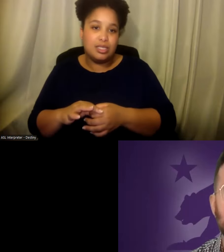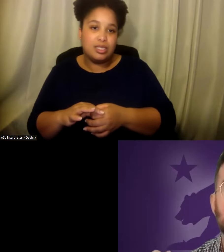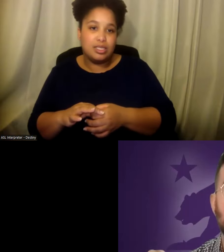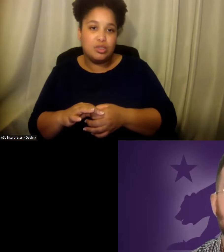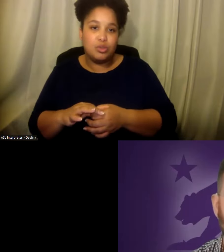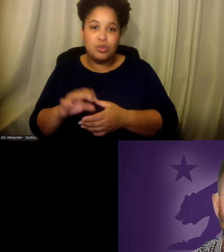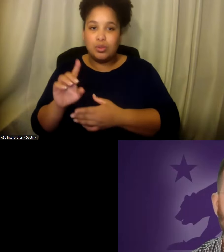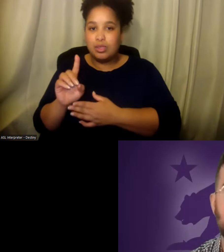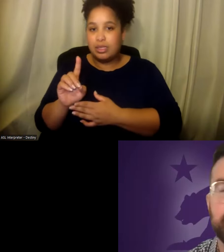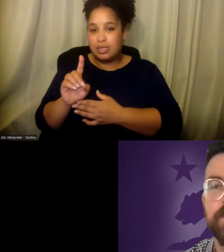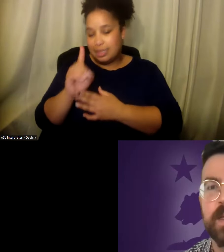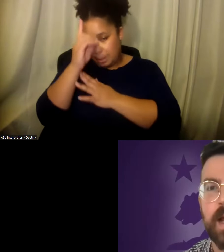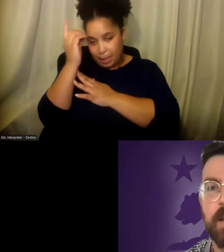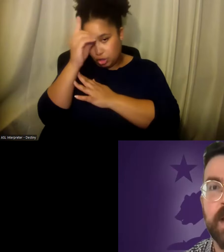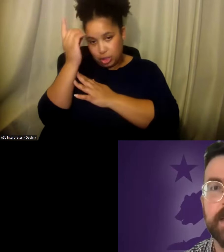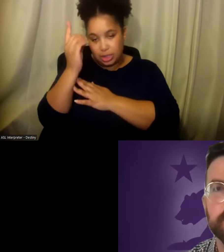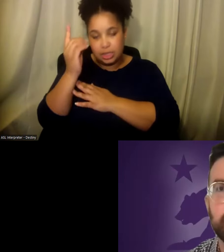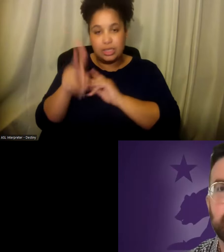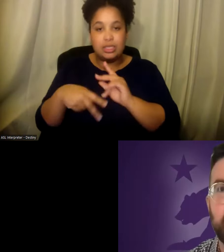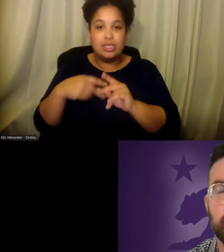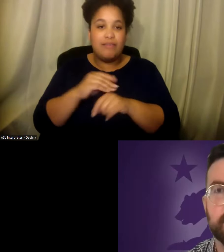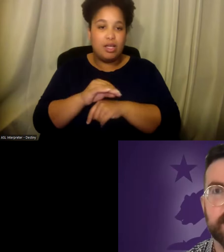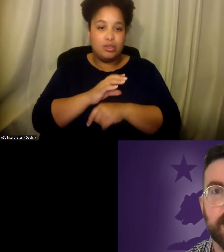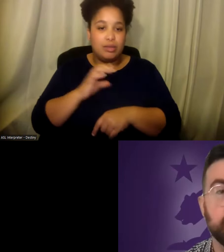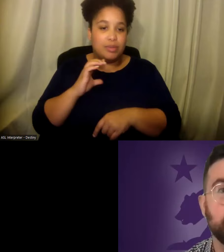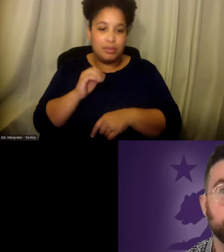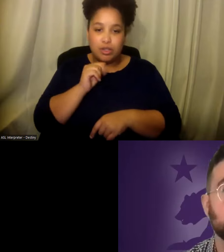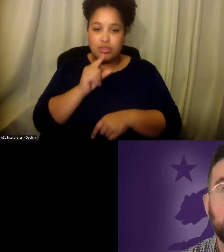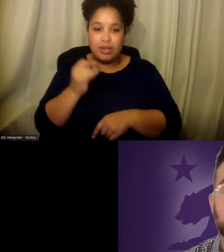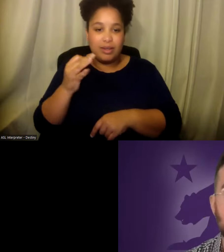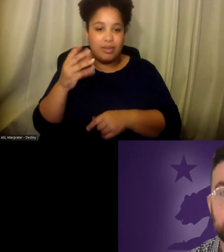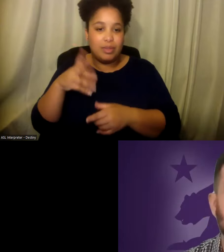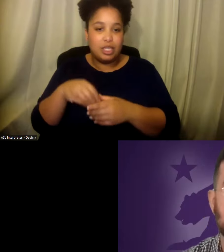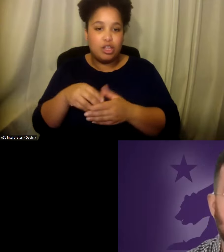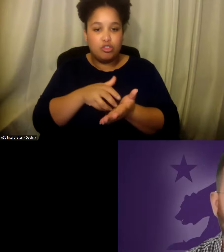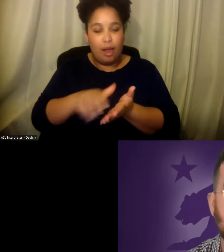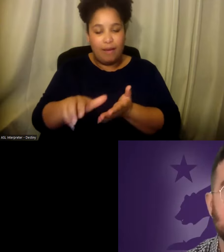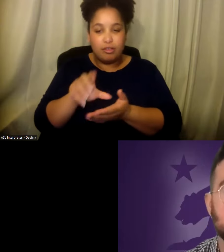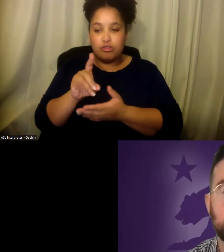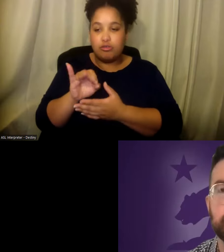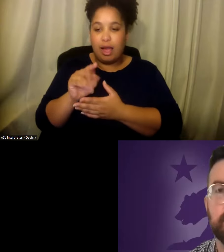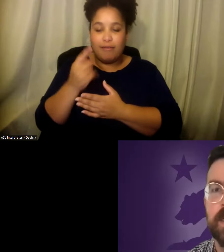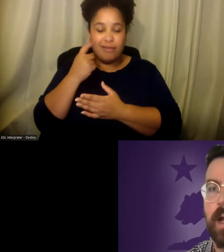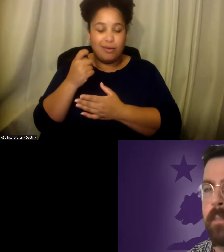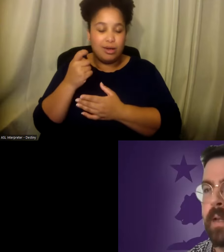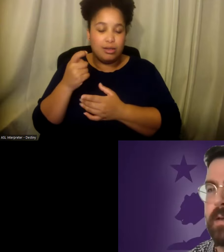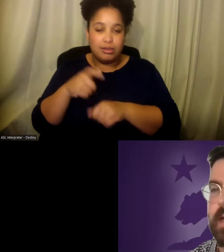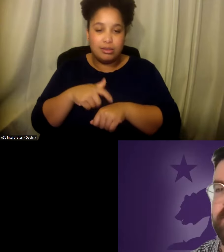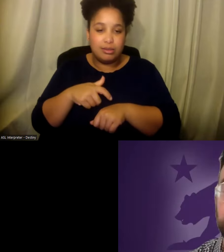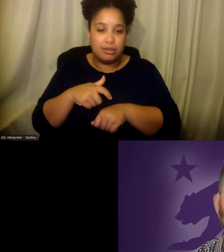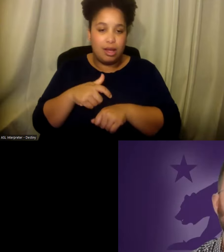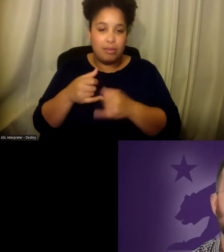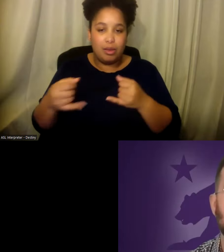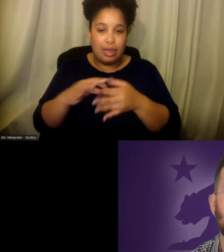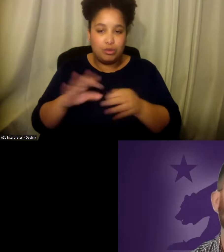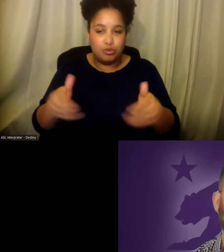Dementias Advisory Committee. I'm not sure if that was in kind of the draft just because of the timeline for introduction, but if